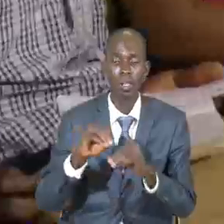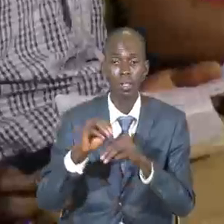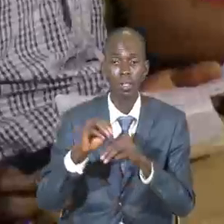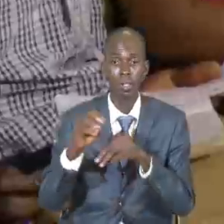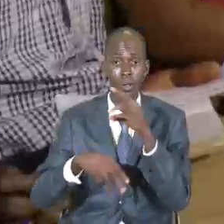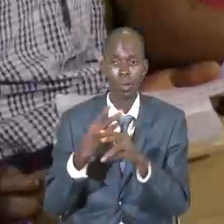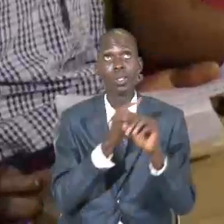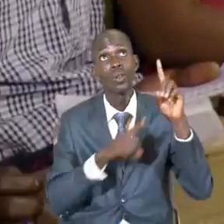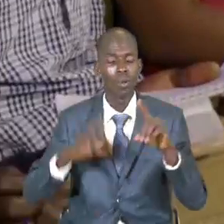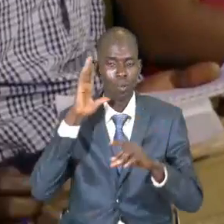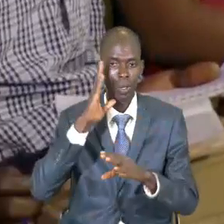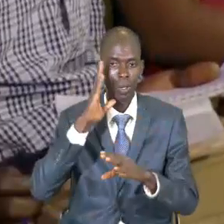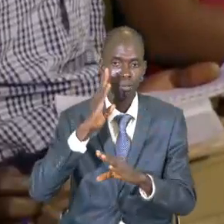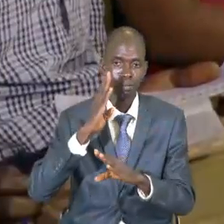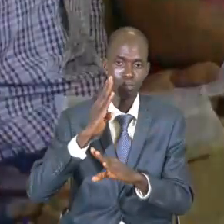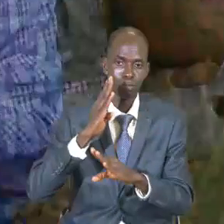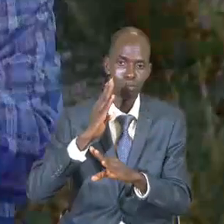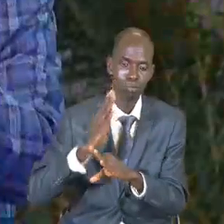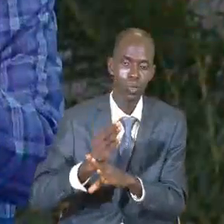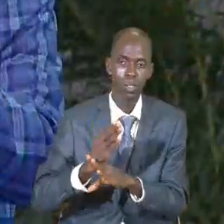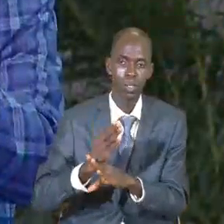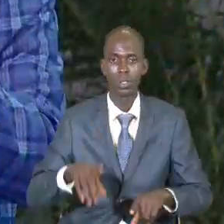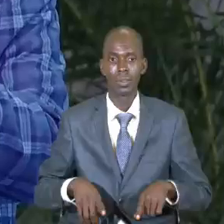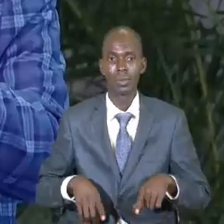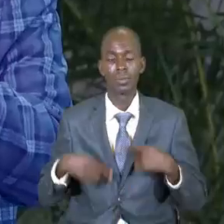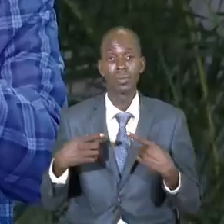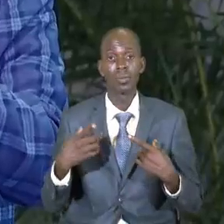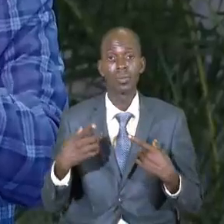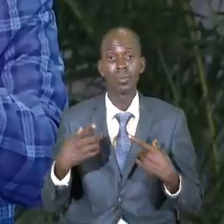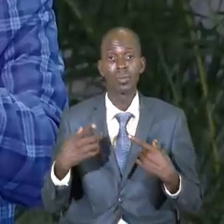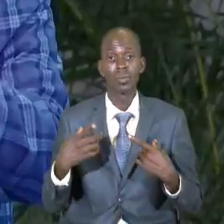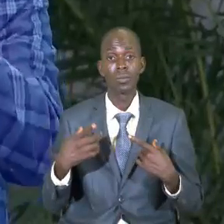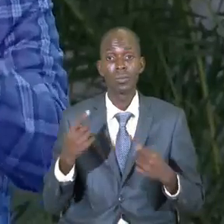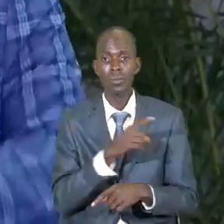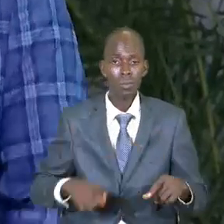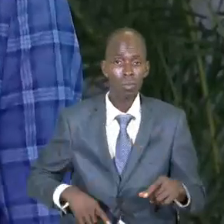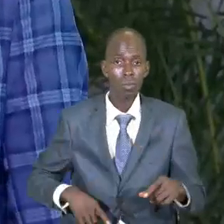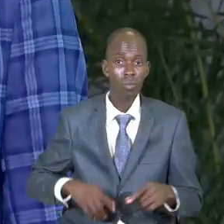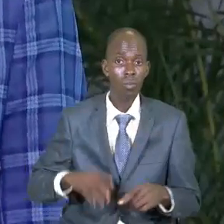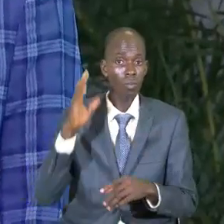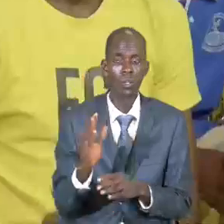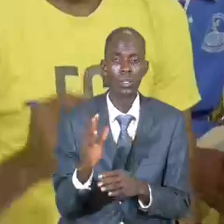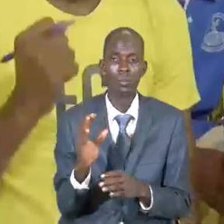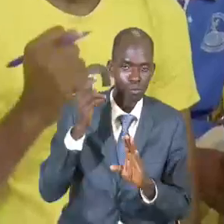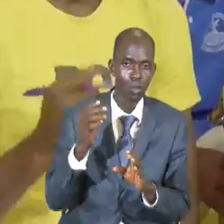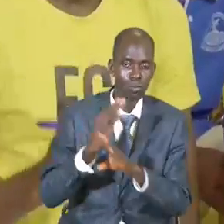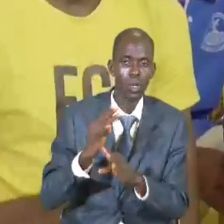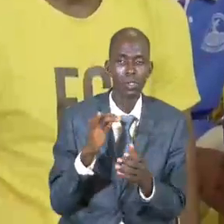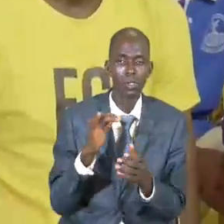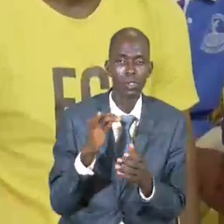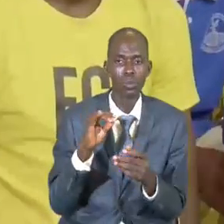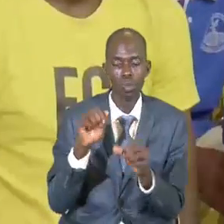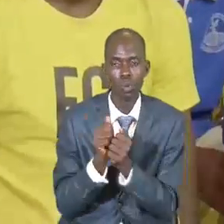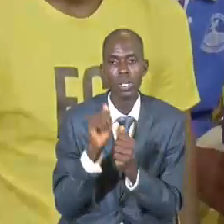life. And the Lord will interrupt that life with a miracle in Jesus' name. It